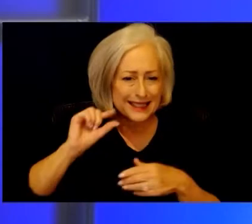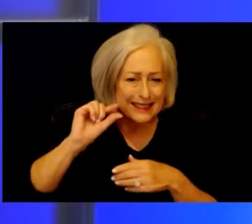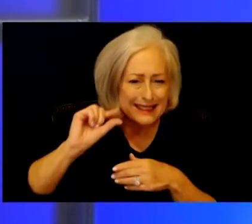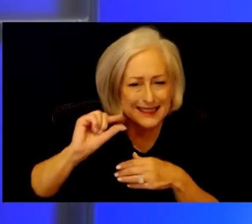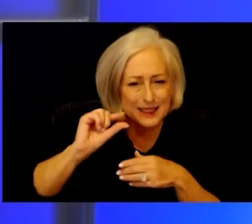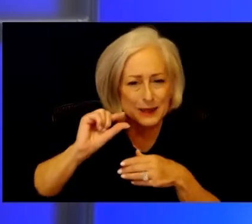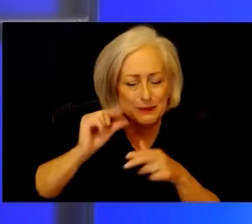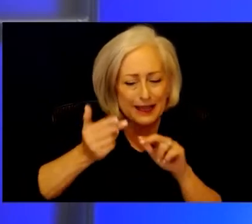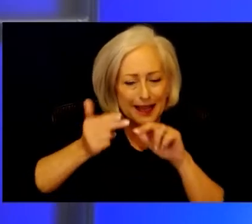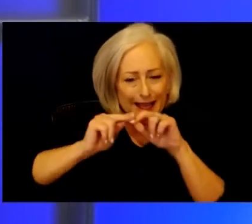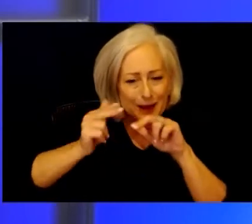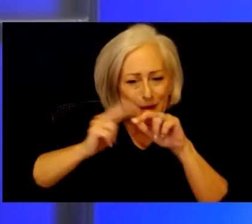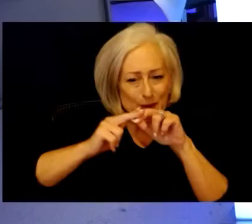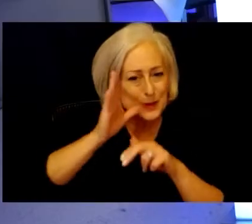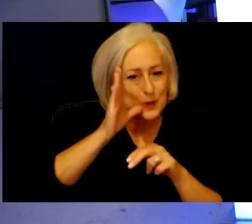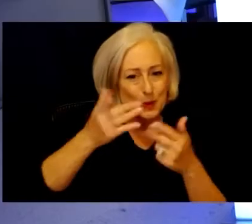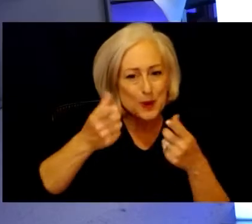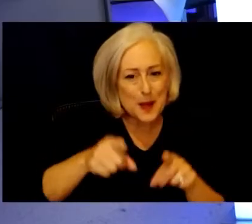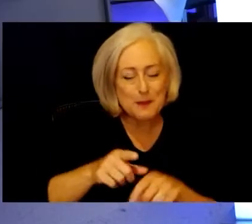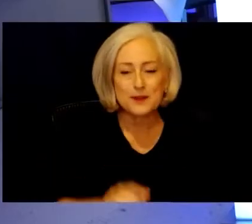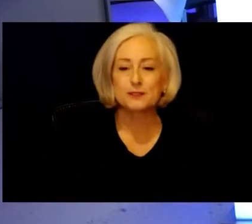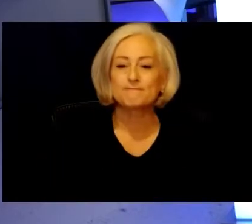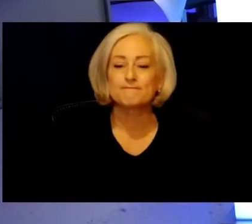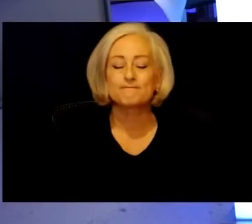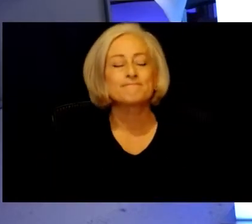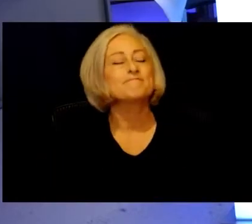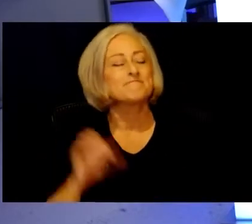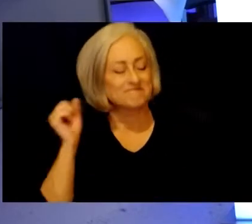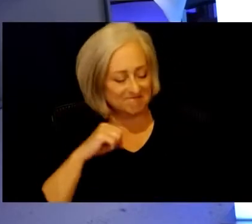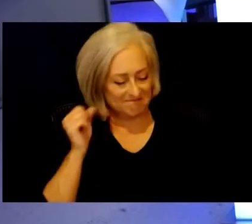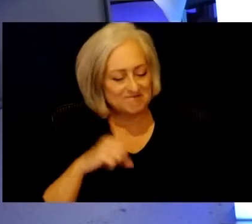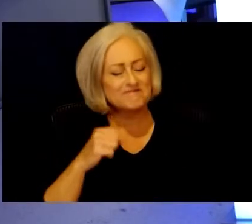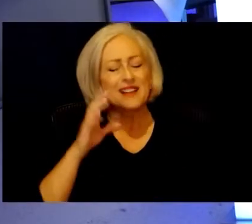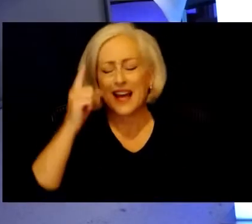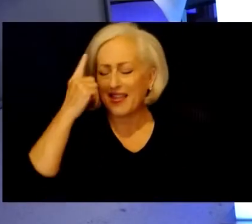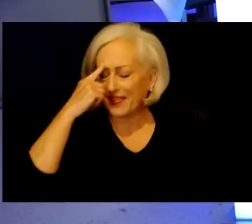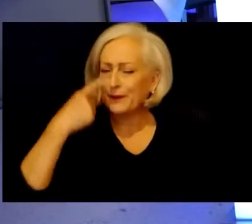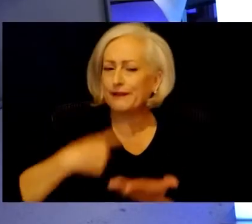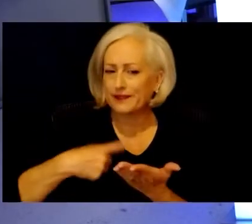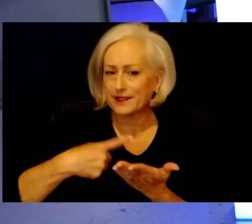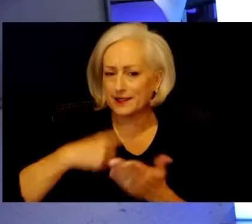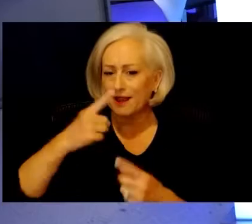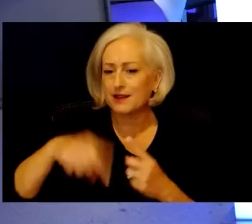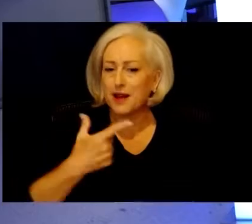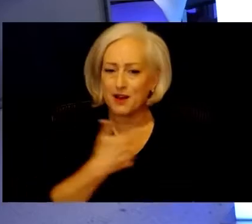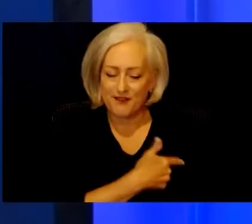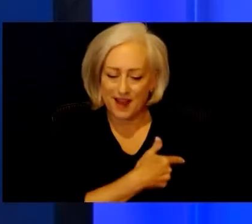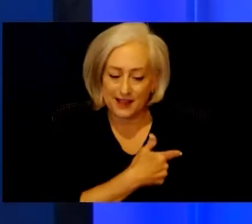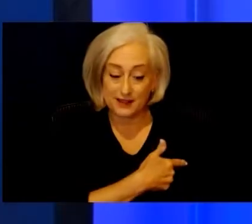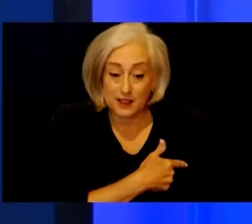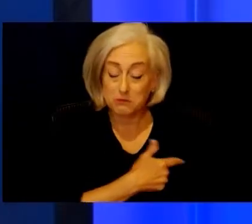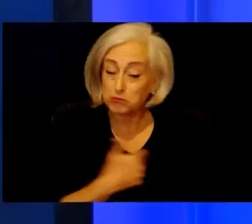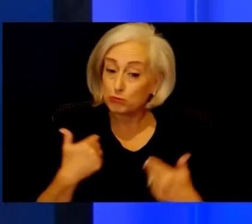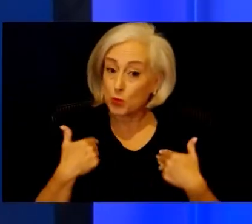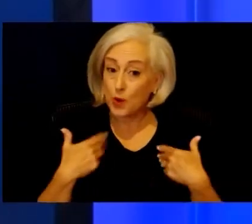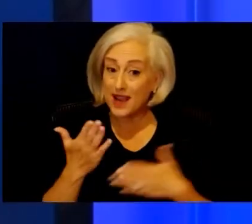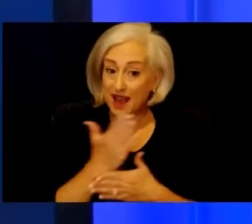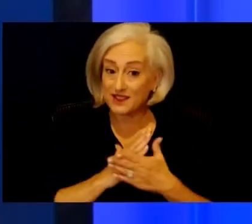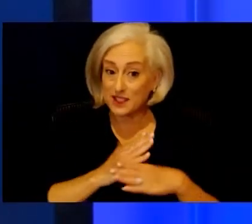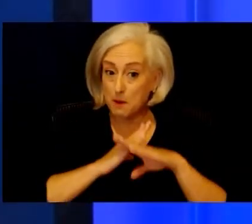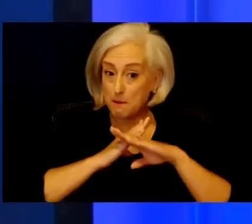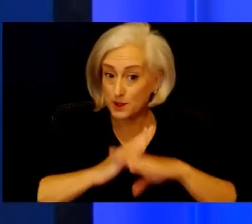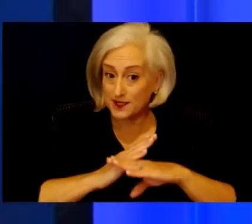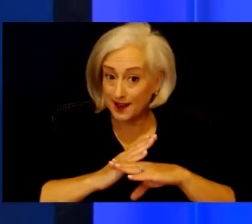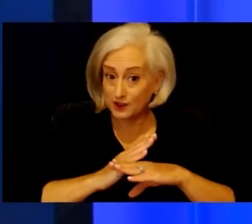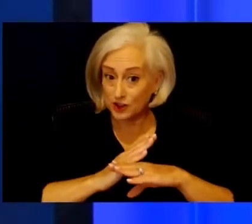upticks as well. Yeah, absolutely. I mean, I think we've talked about the vaccine. There does offer some protection, mild protection against getting